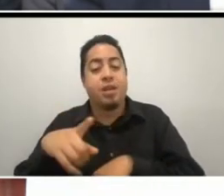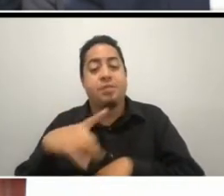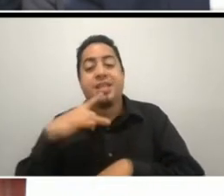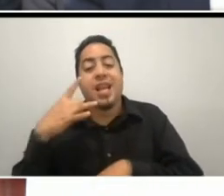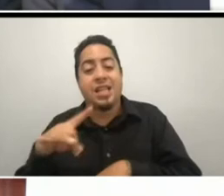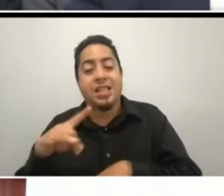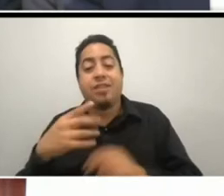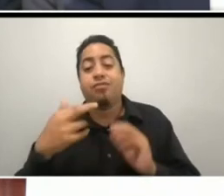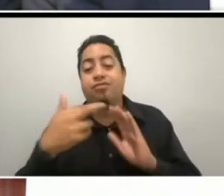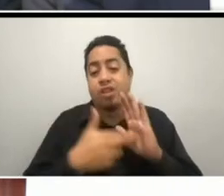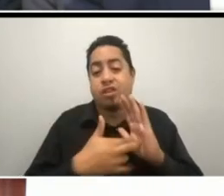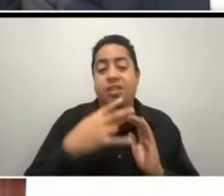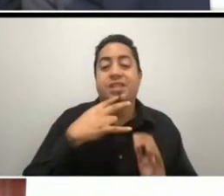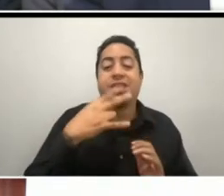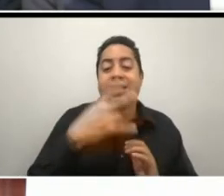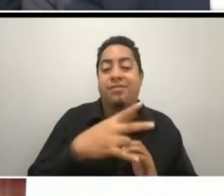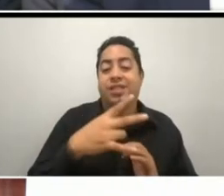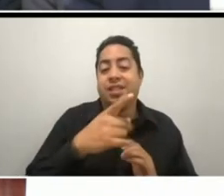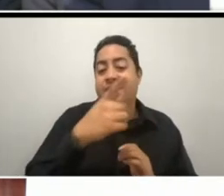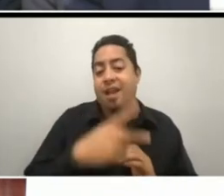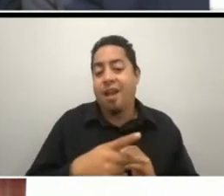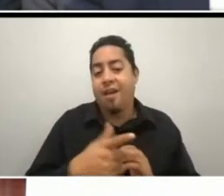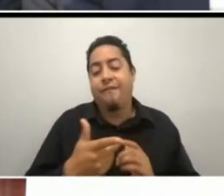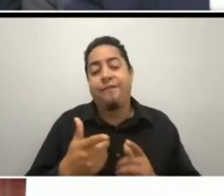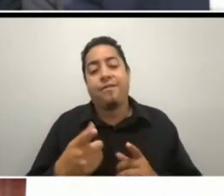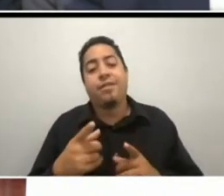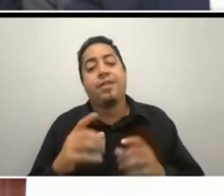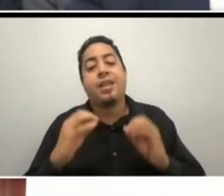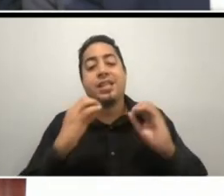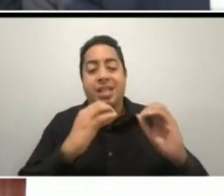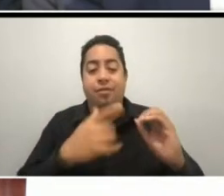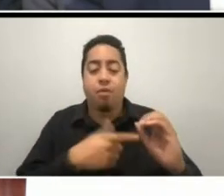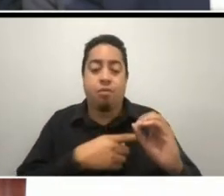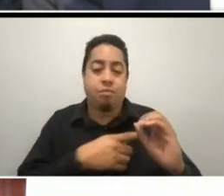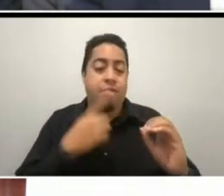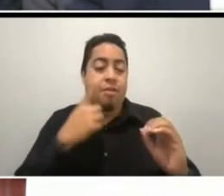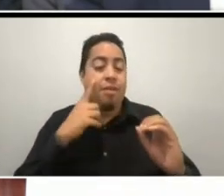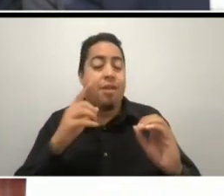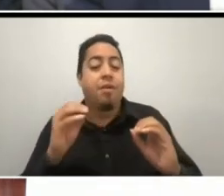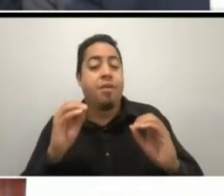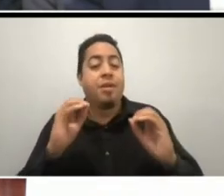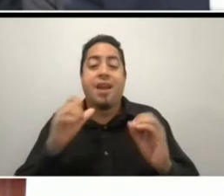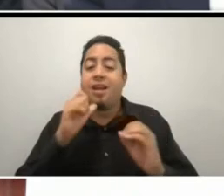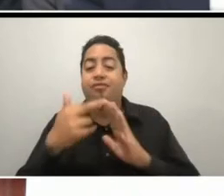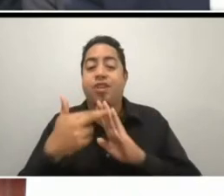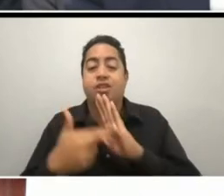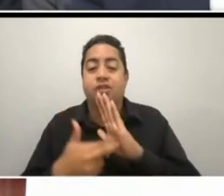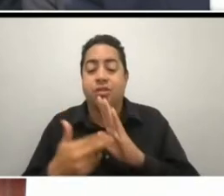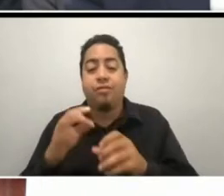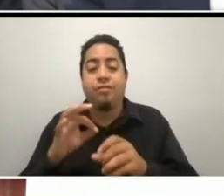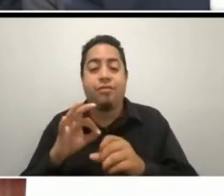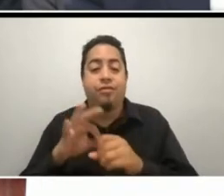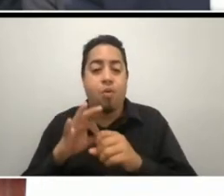was 2,423 non-registered voters. There was zero. They said that there was 2,056 felons.